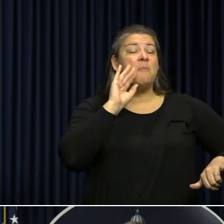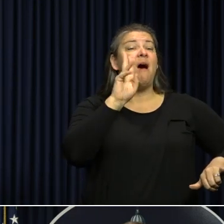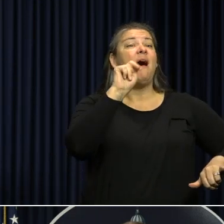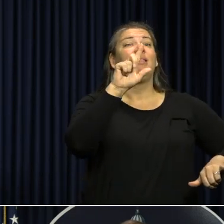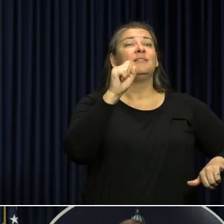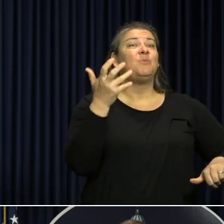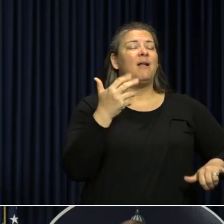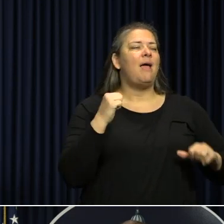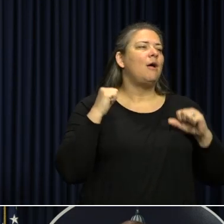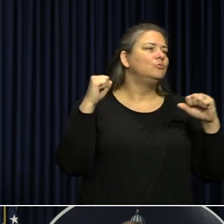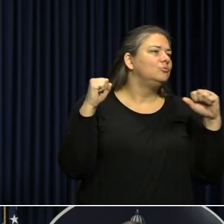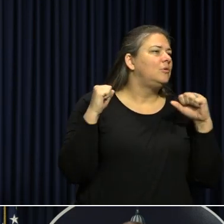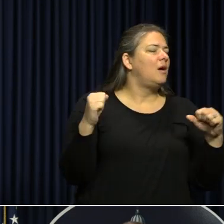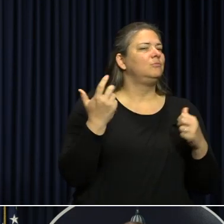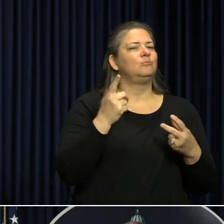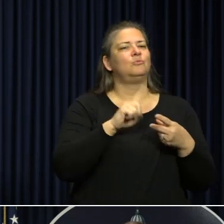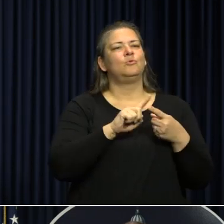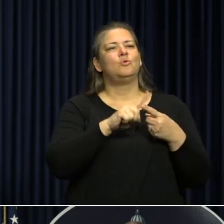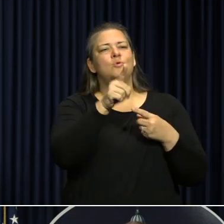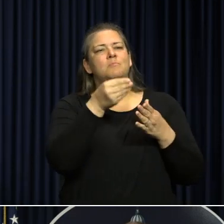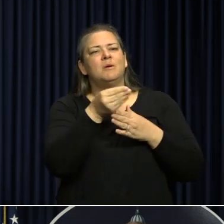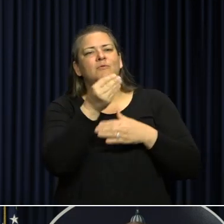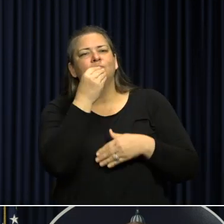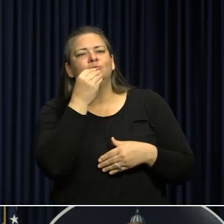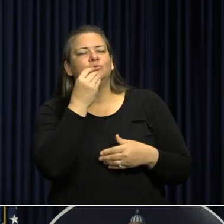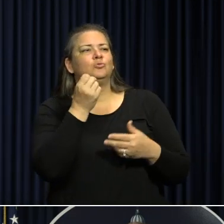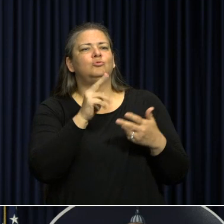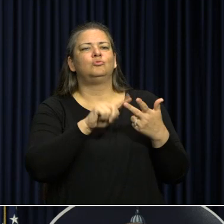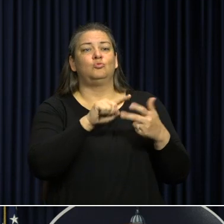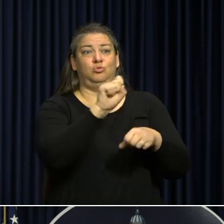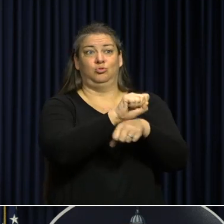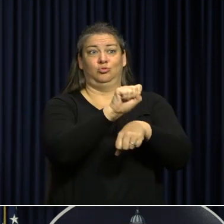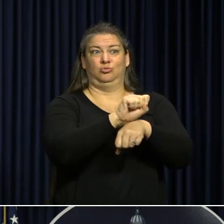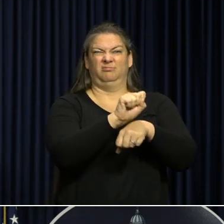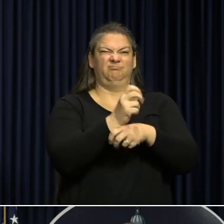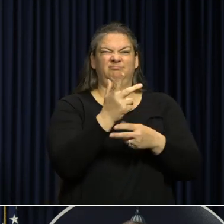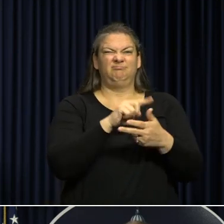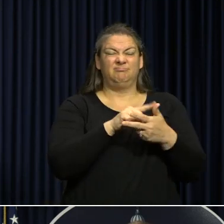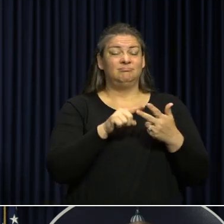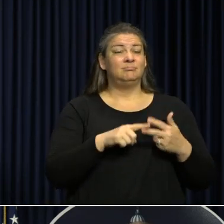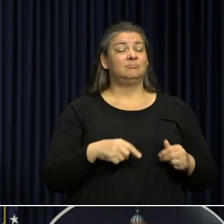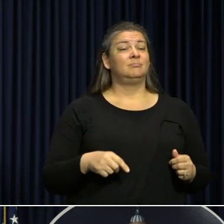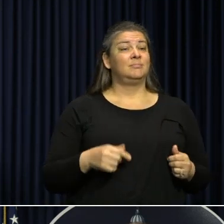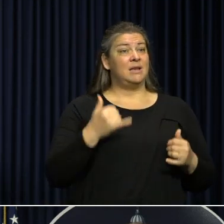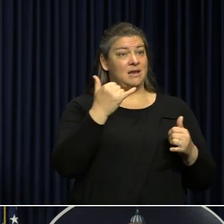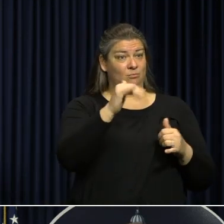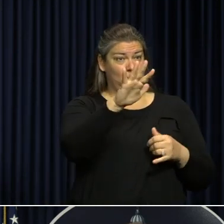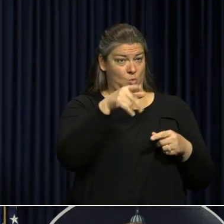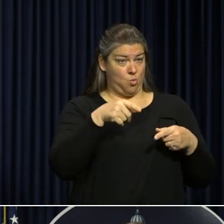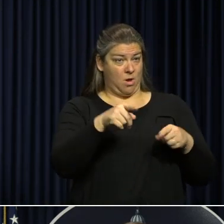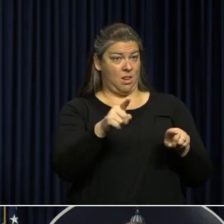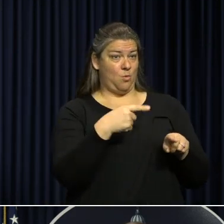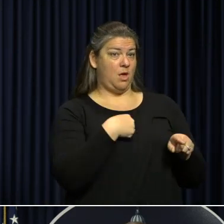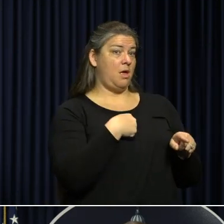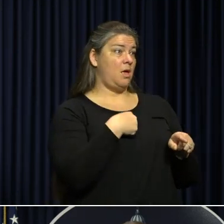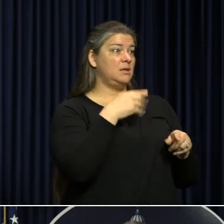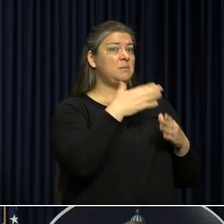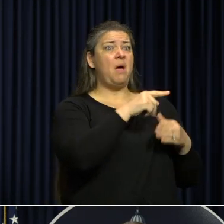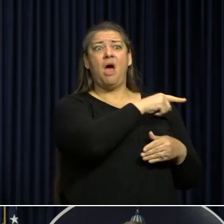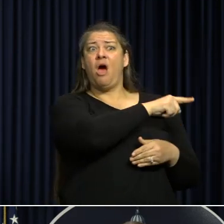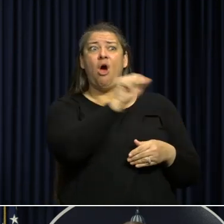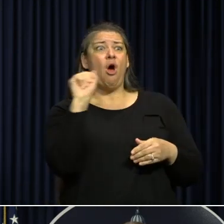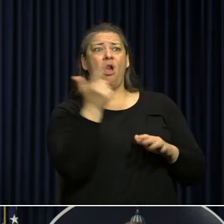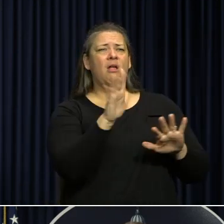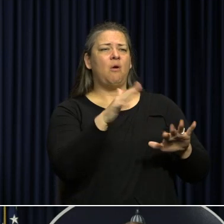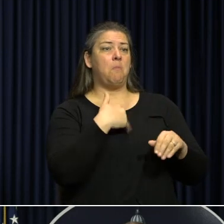we're going for groceries or supplies, or we're going to work. And even as we're able to open other things, first, more places